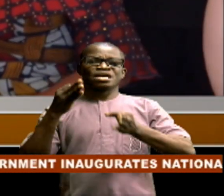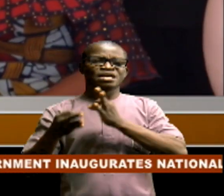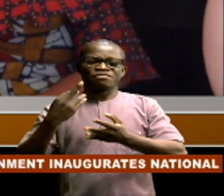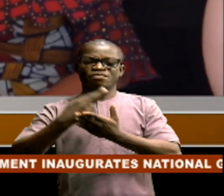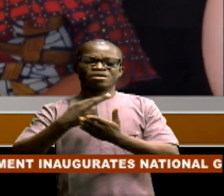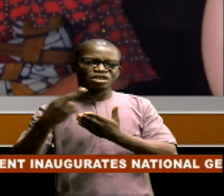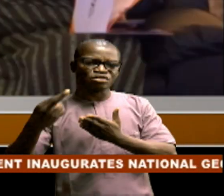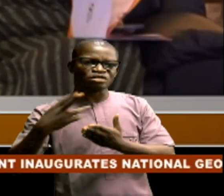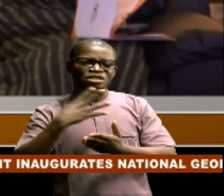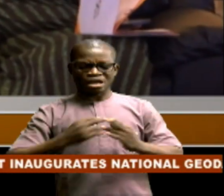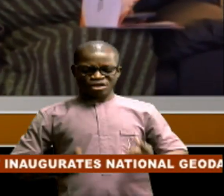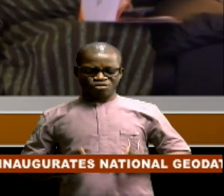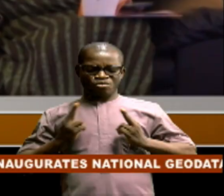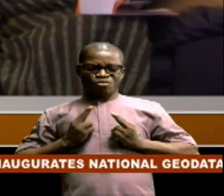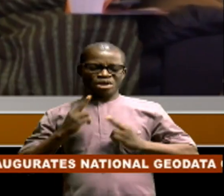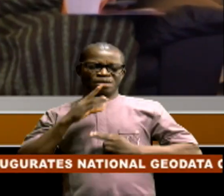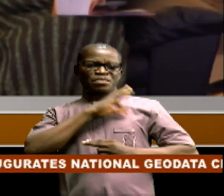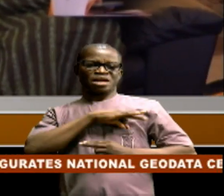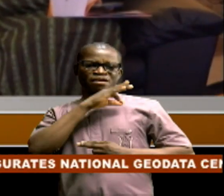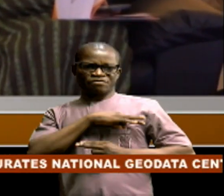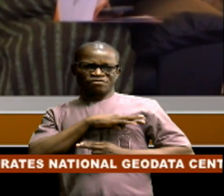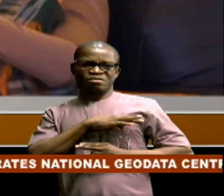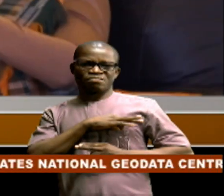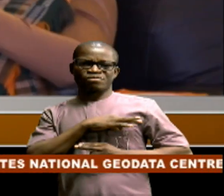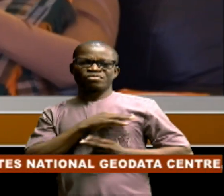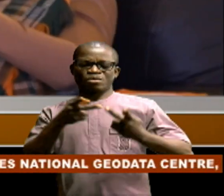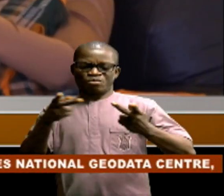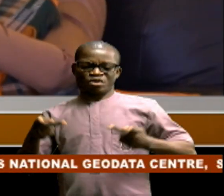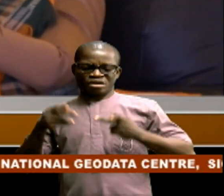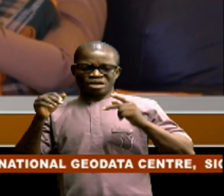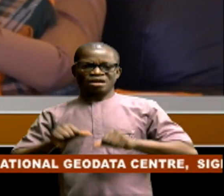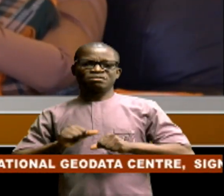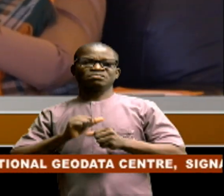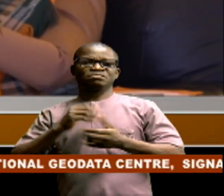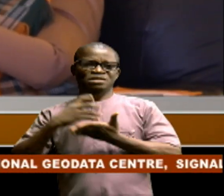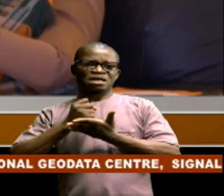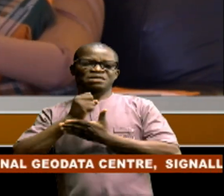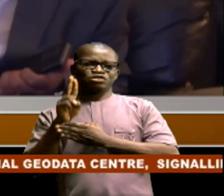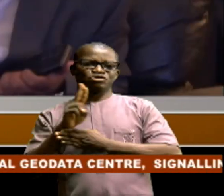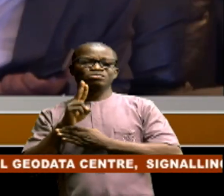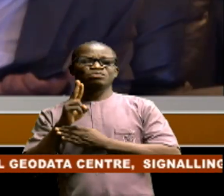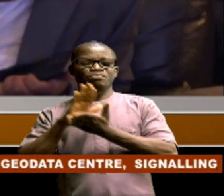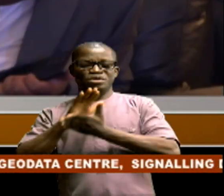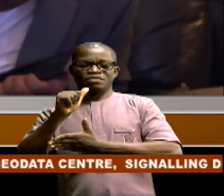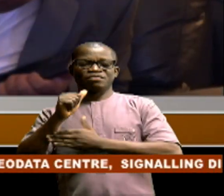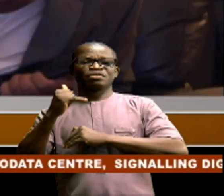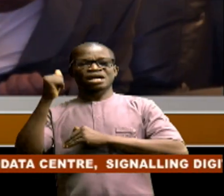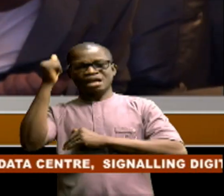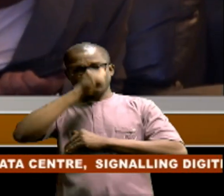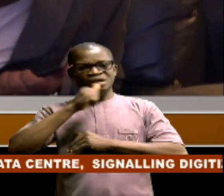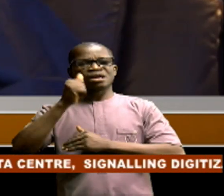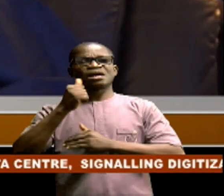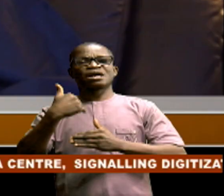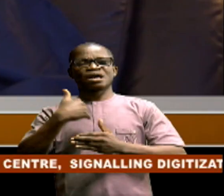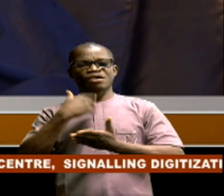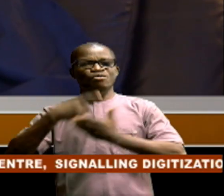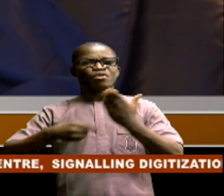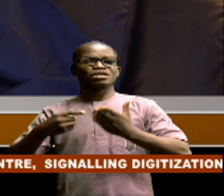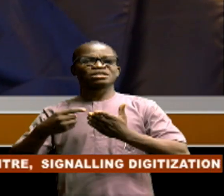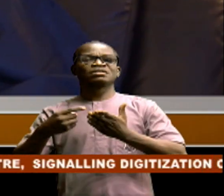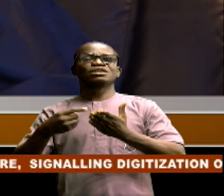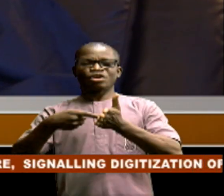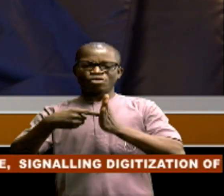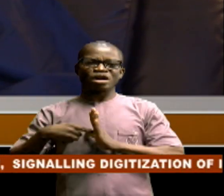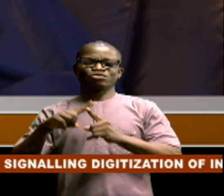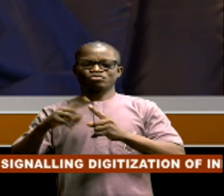resources and human advantageous position can be harnessed. They believe the continent possesses what it takes to solve its own problems.